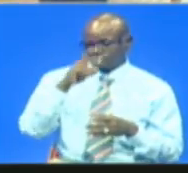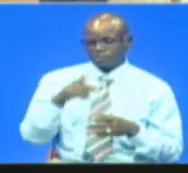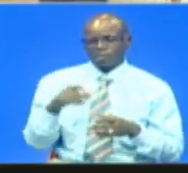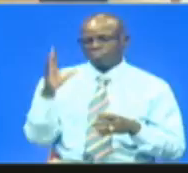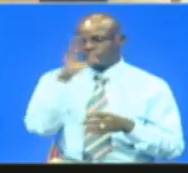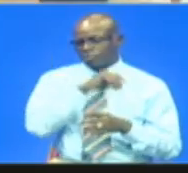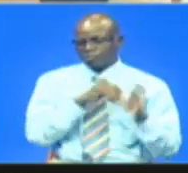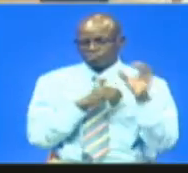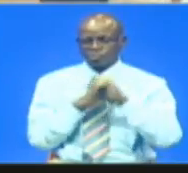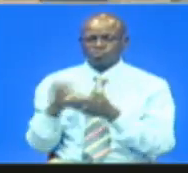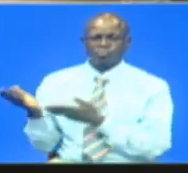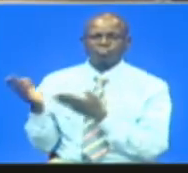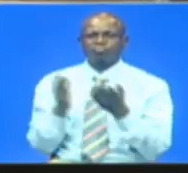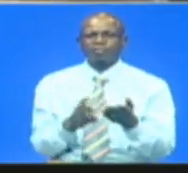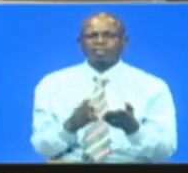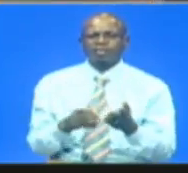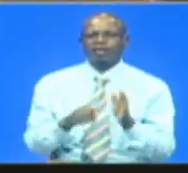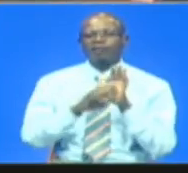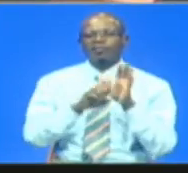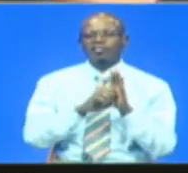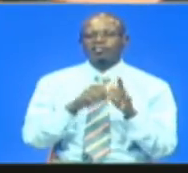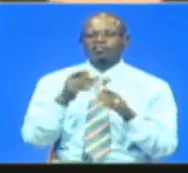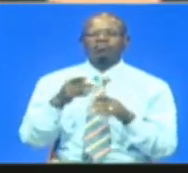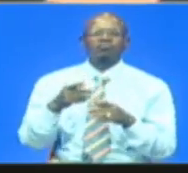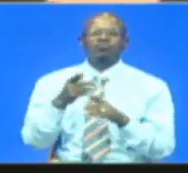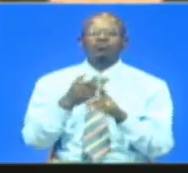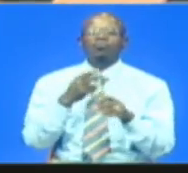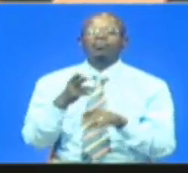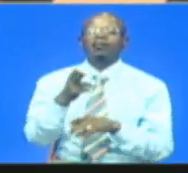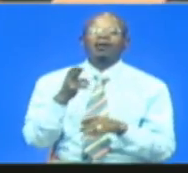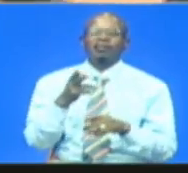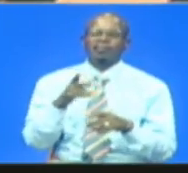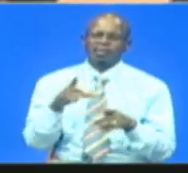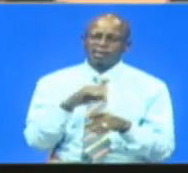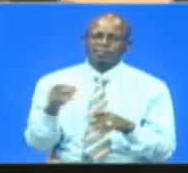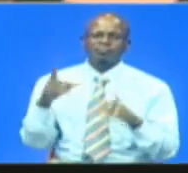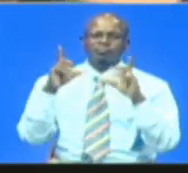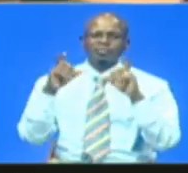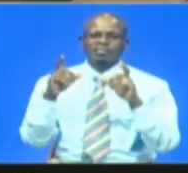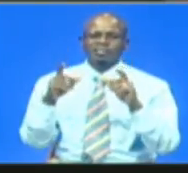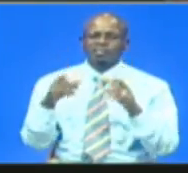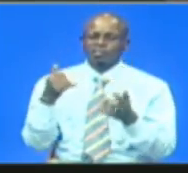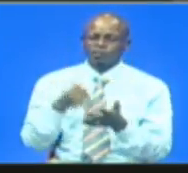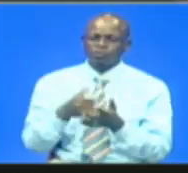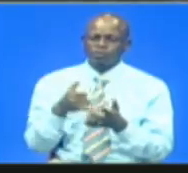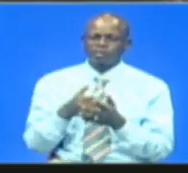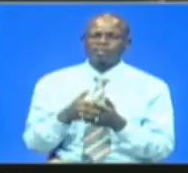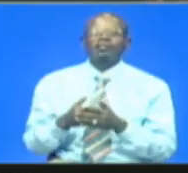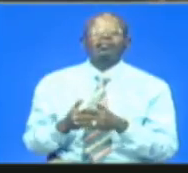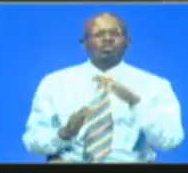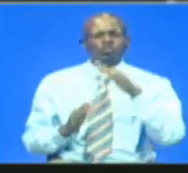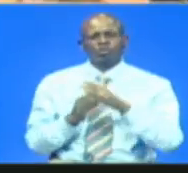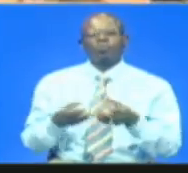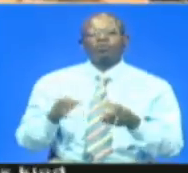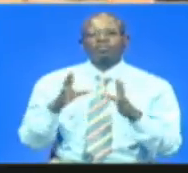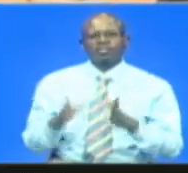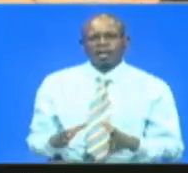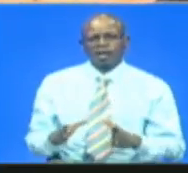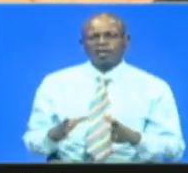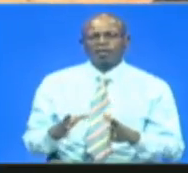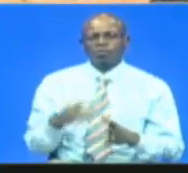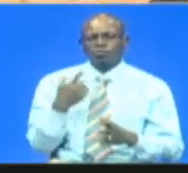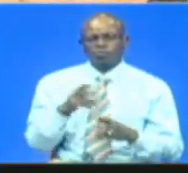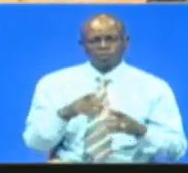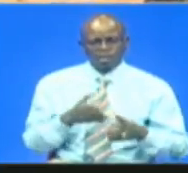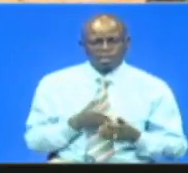which has since seen two officers, including Senior Sergeant John Wahome, who led the investigations, interdicted. The